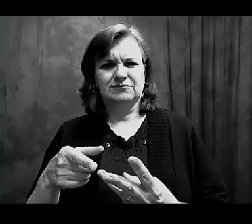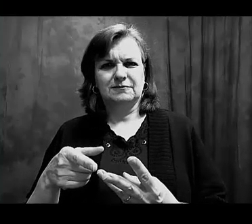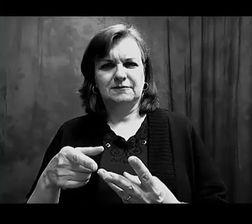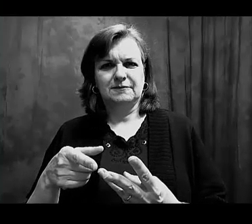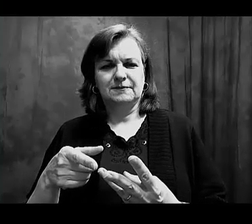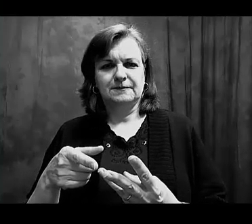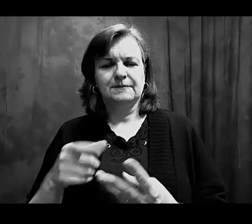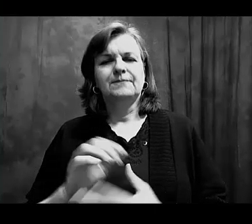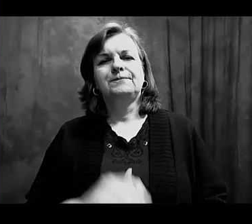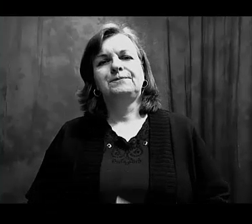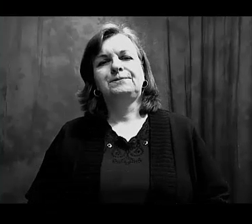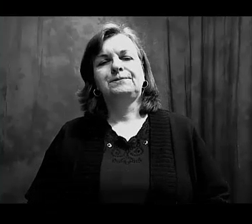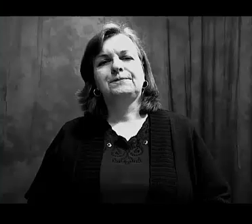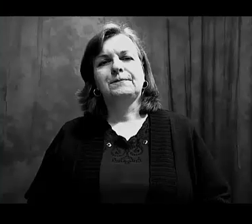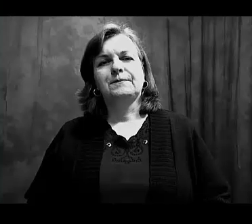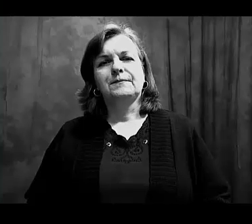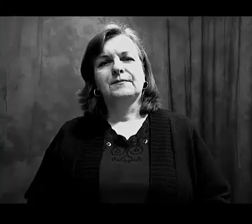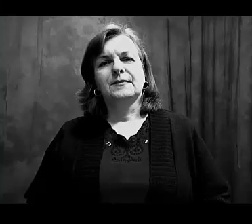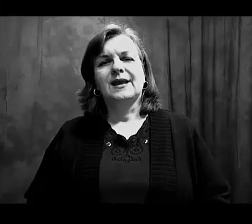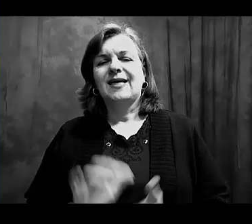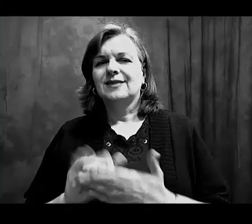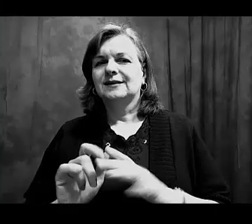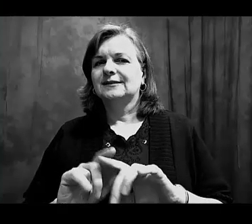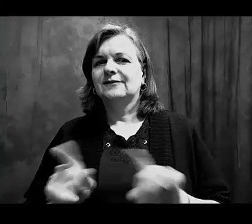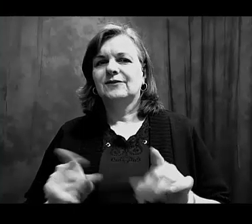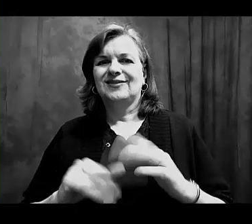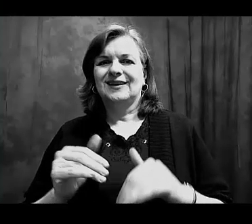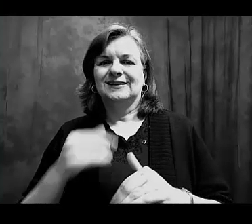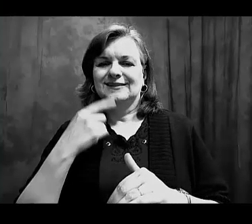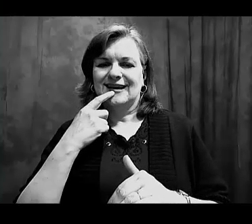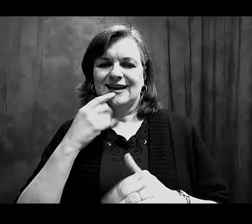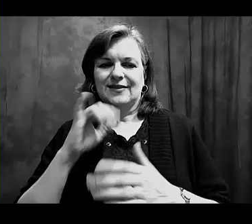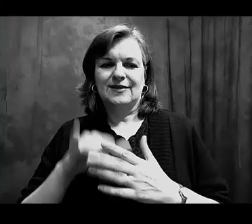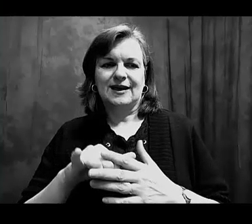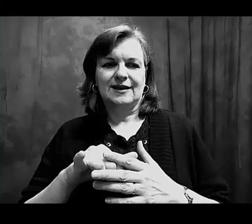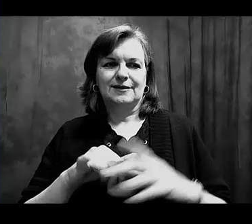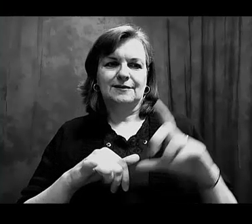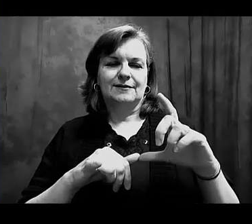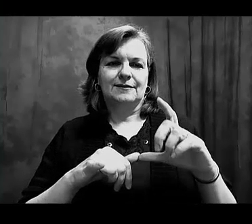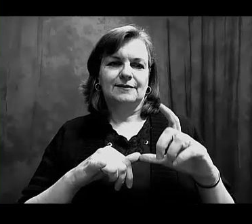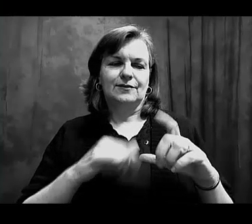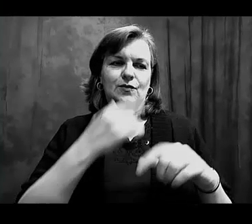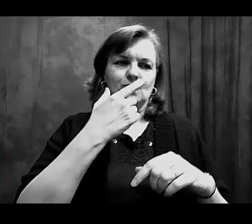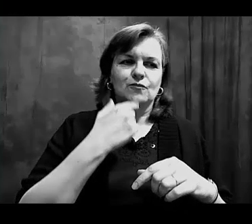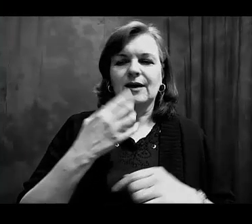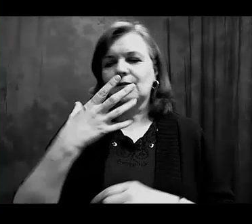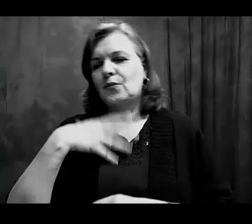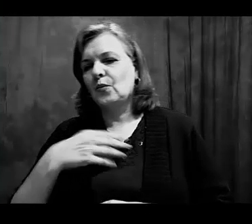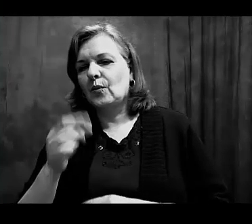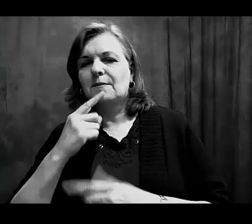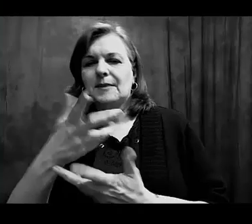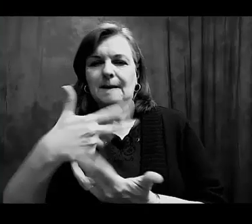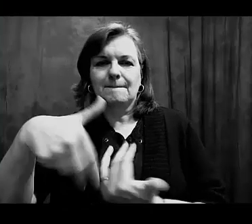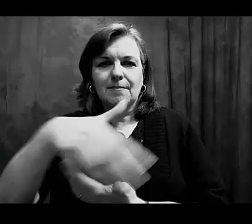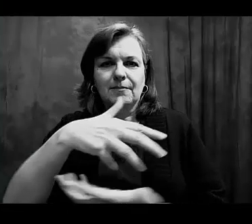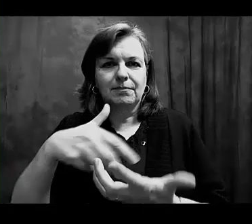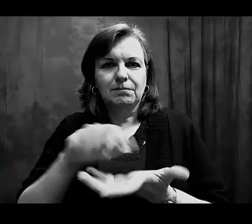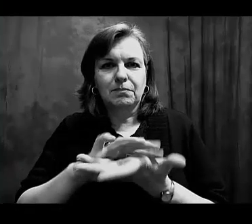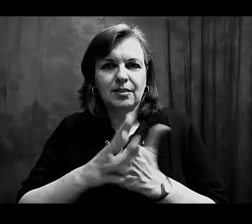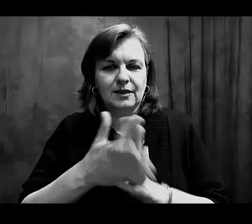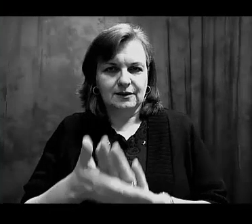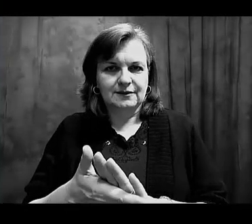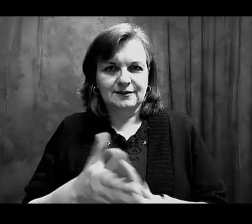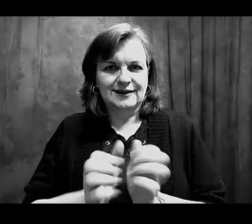white, and you get a red, a pink, and a white flower, we can look at this very differently